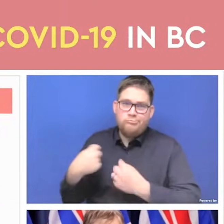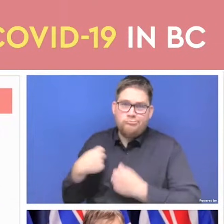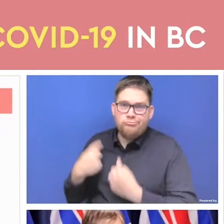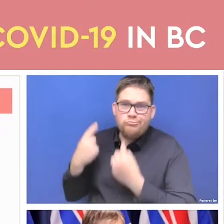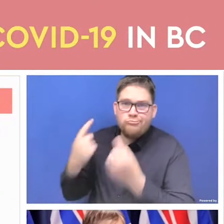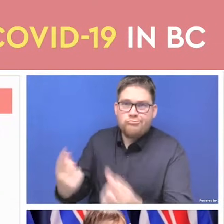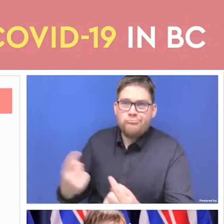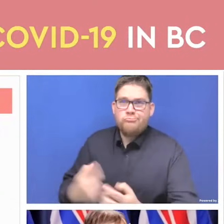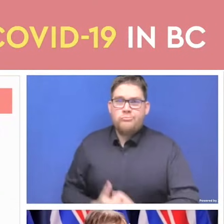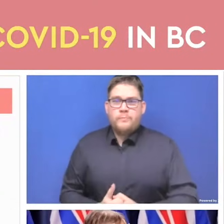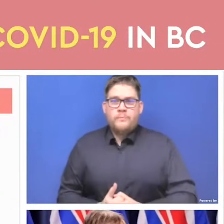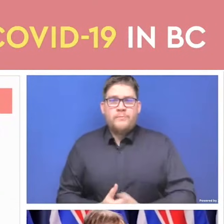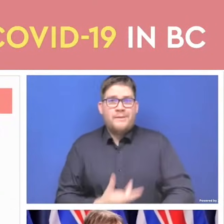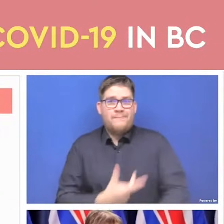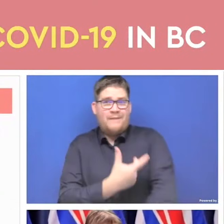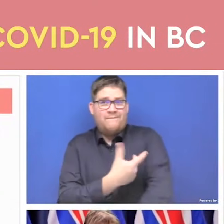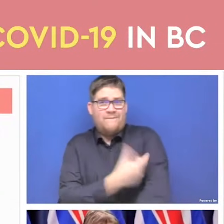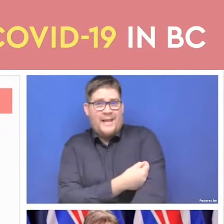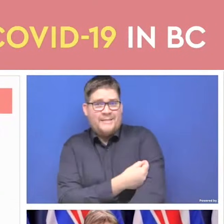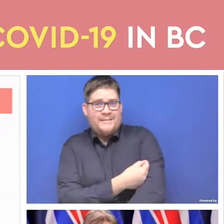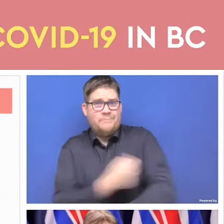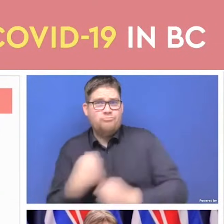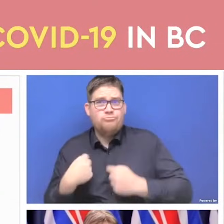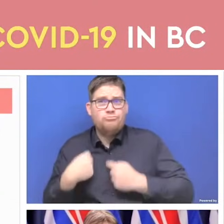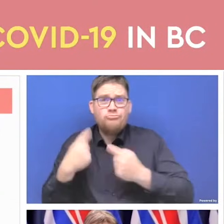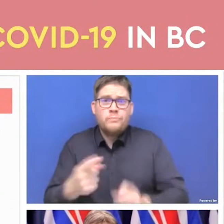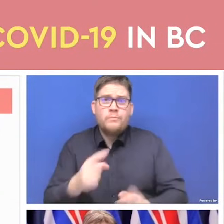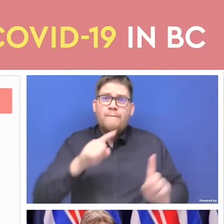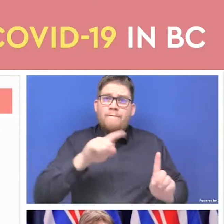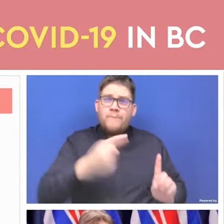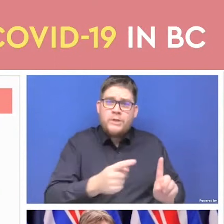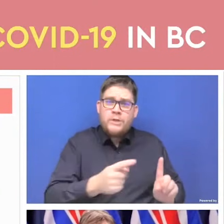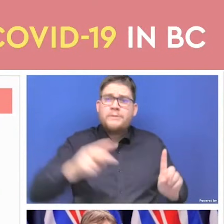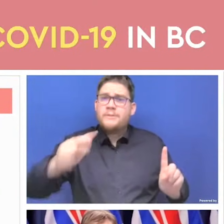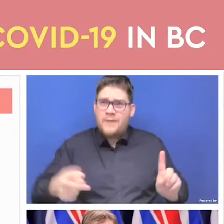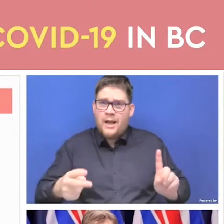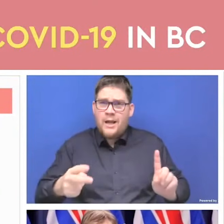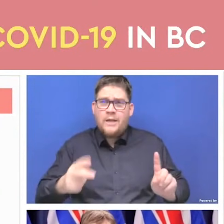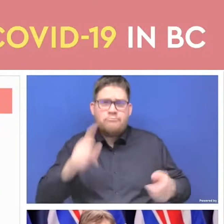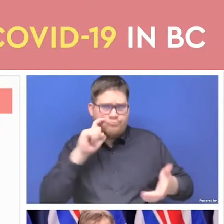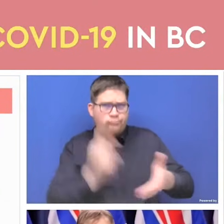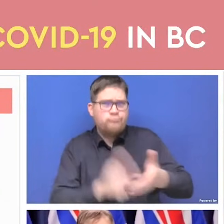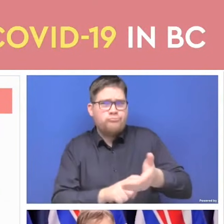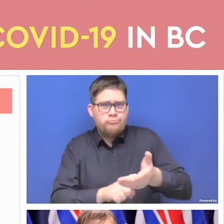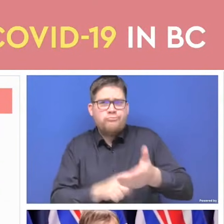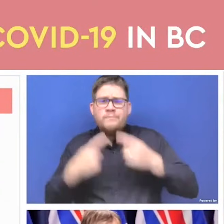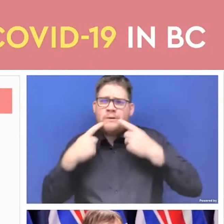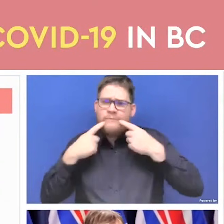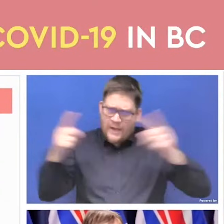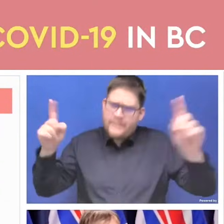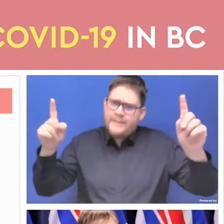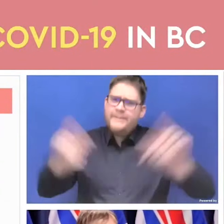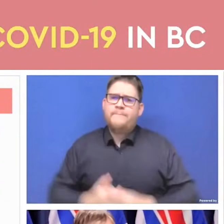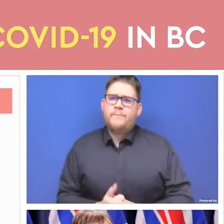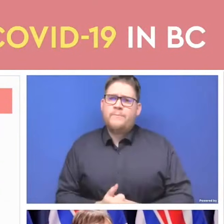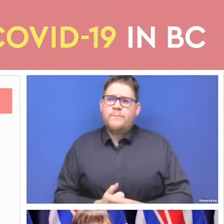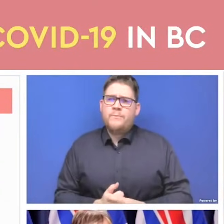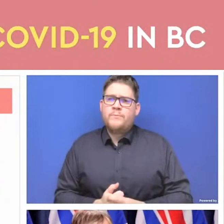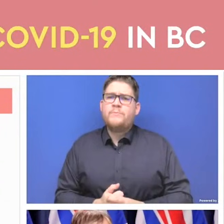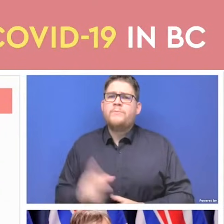program with dose 1 and dose 2. As you heard, the numbers from Dr. Henry were just about at